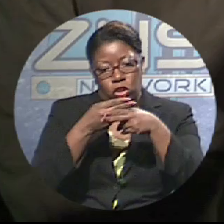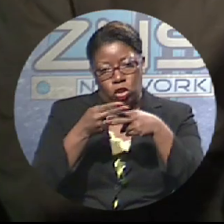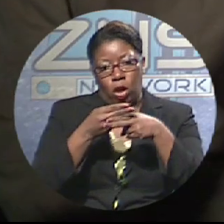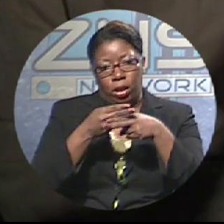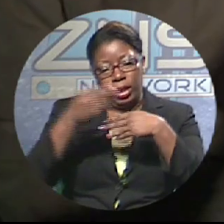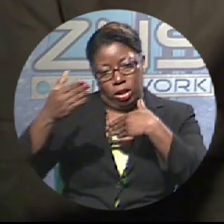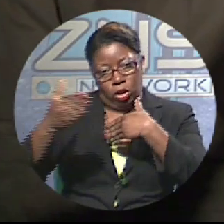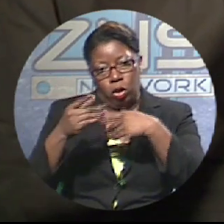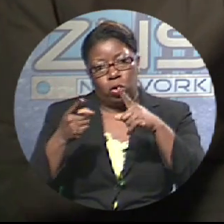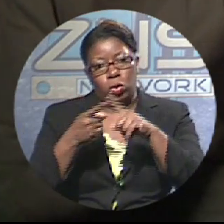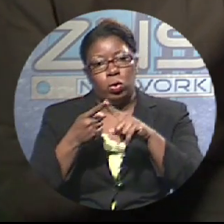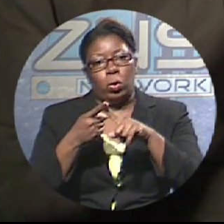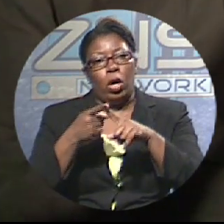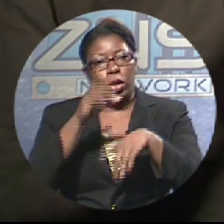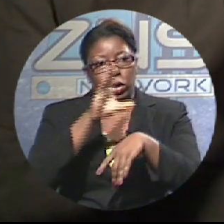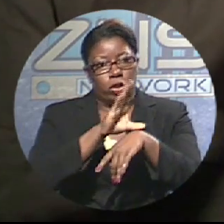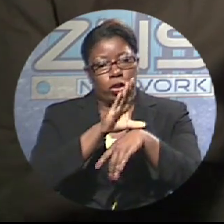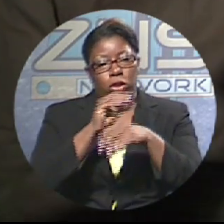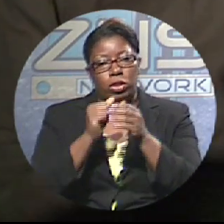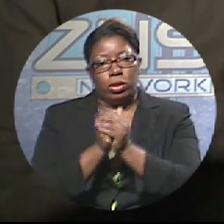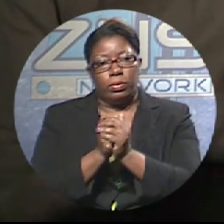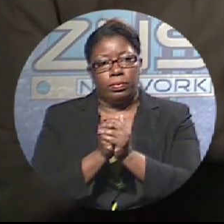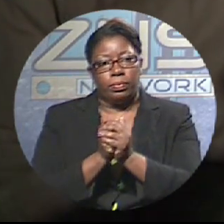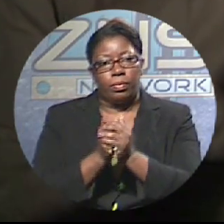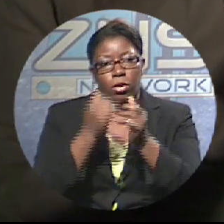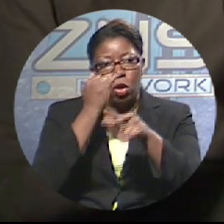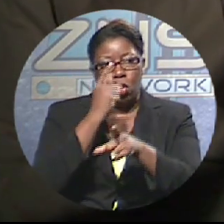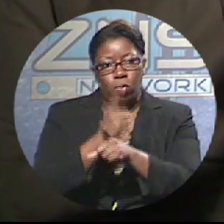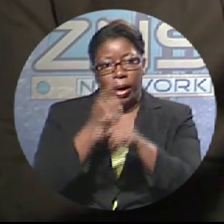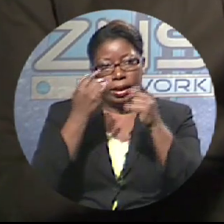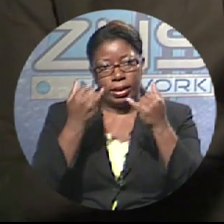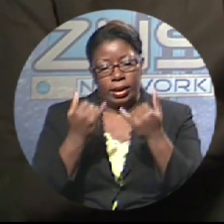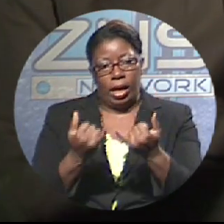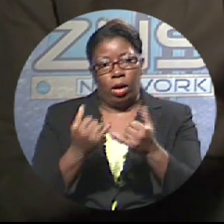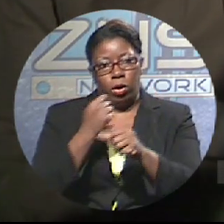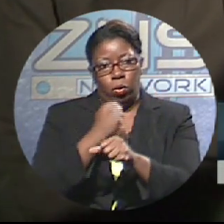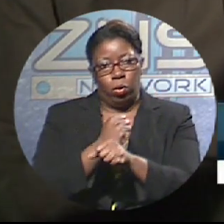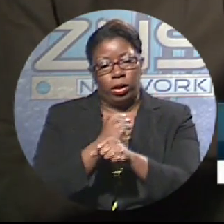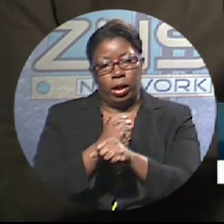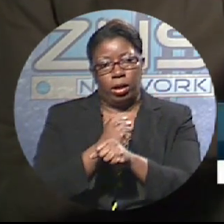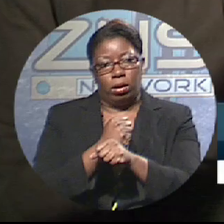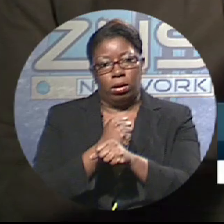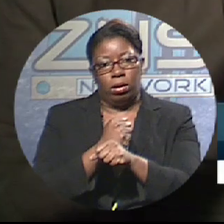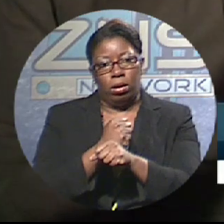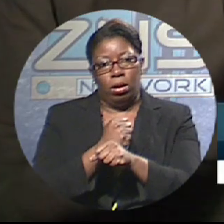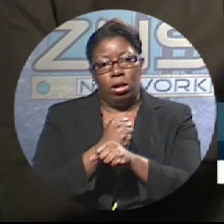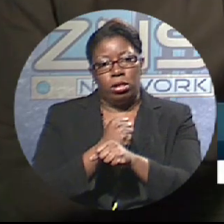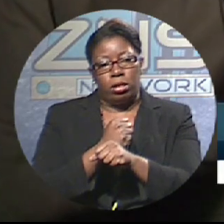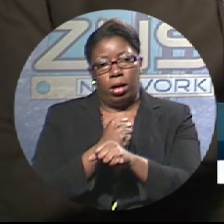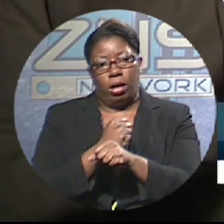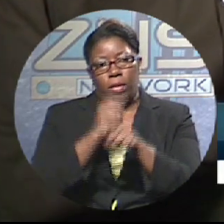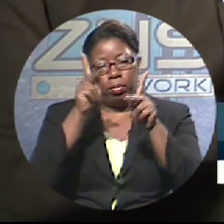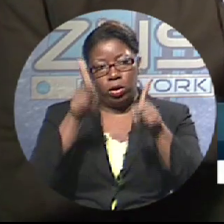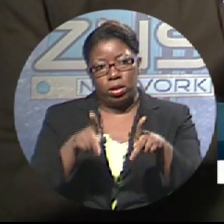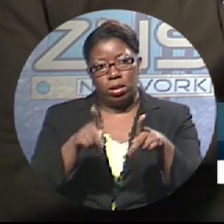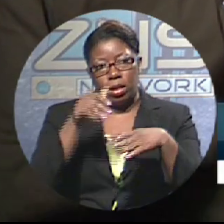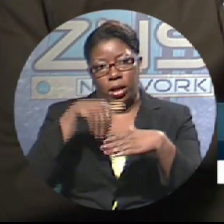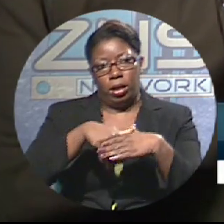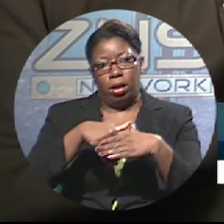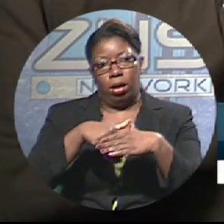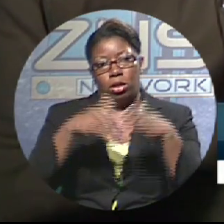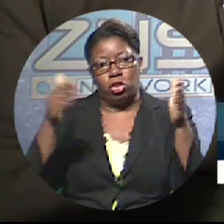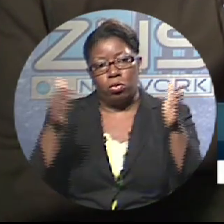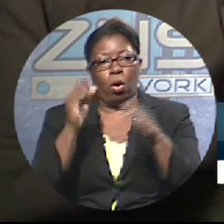initial information that we're working with at the moment is that occupants of a small